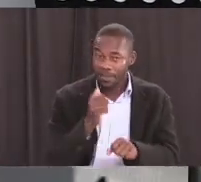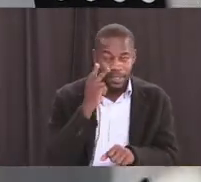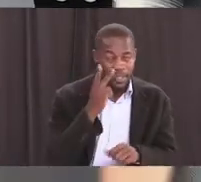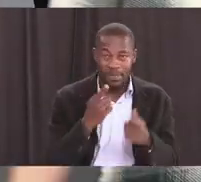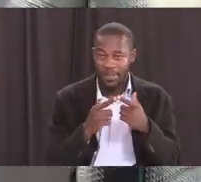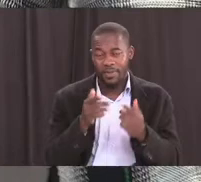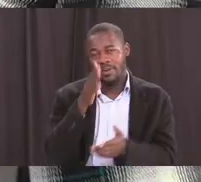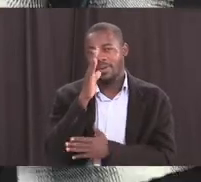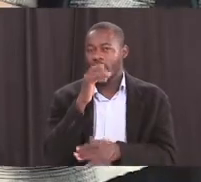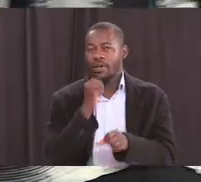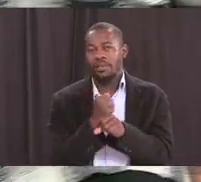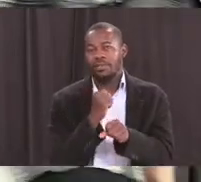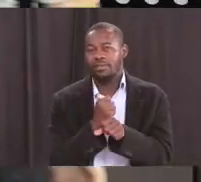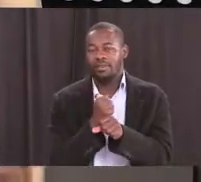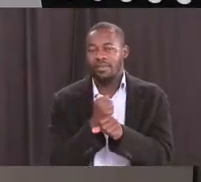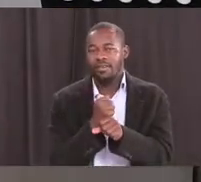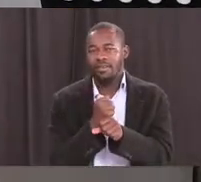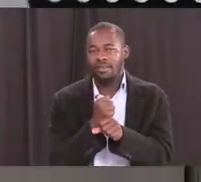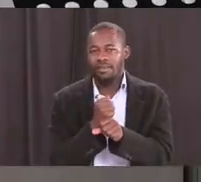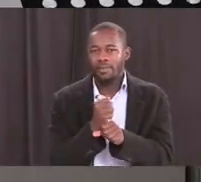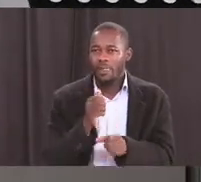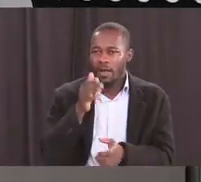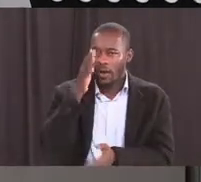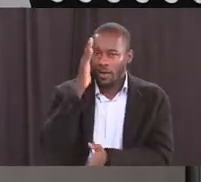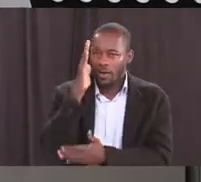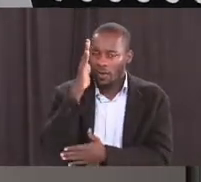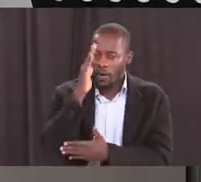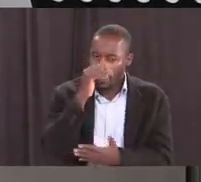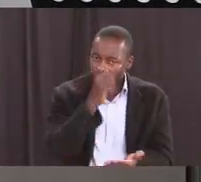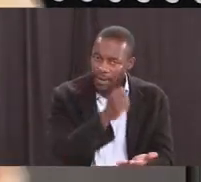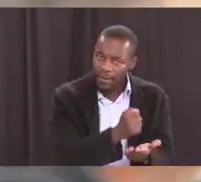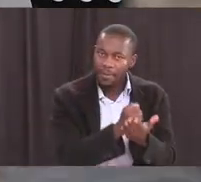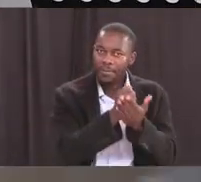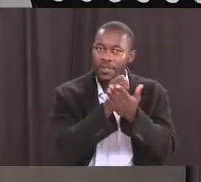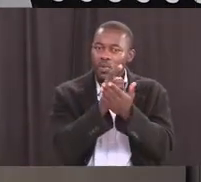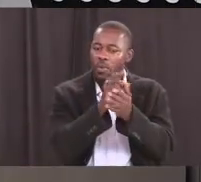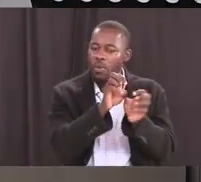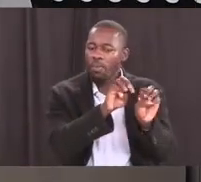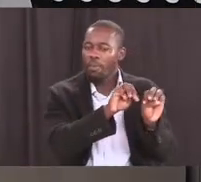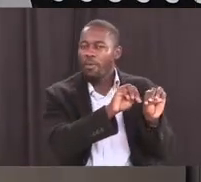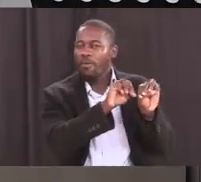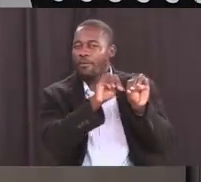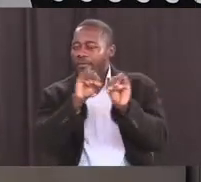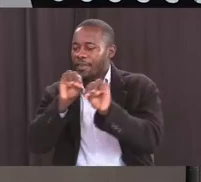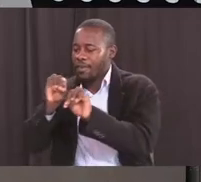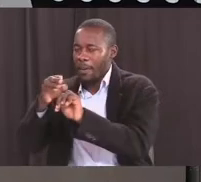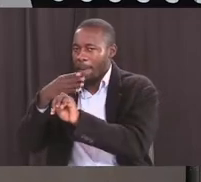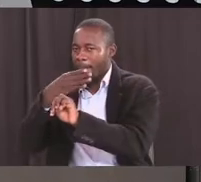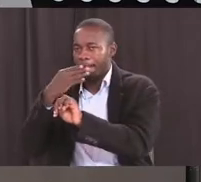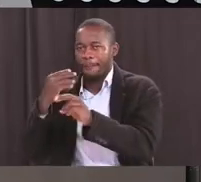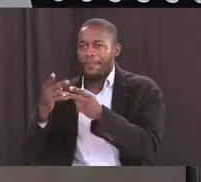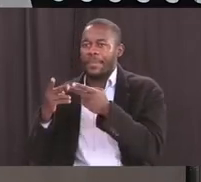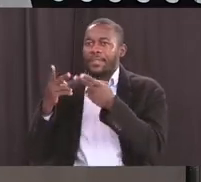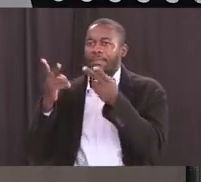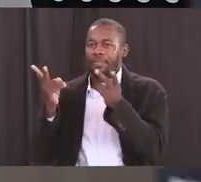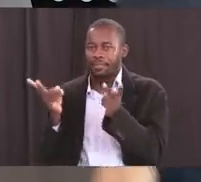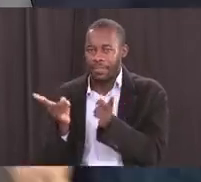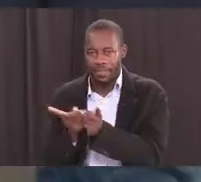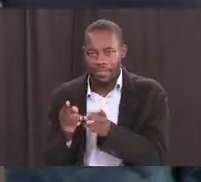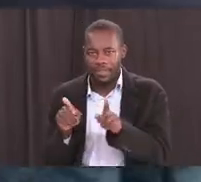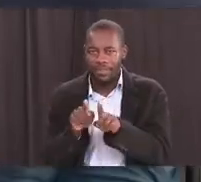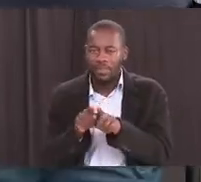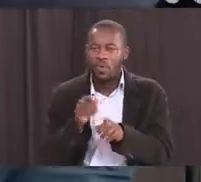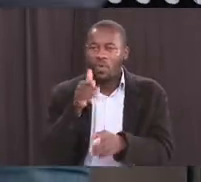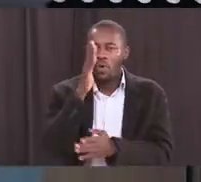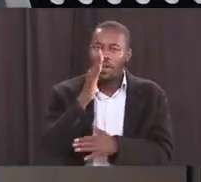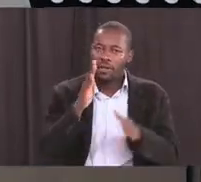I'll say it again. He's moving you to this place where He can use you and your testimony to encourage and strengthen